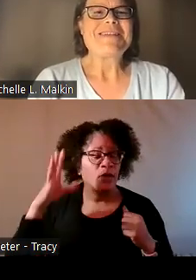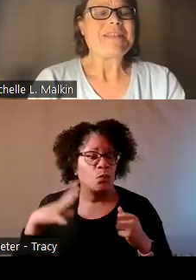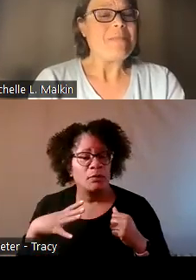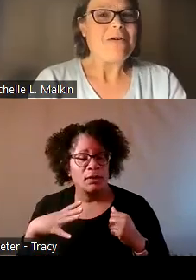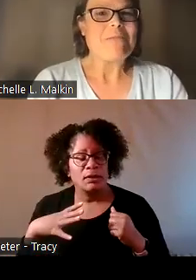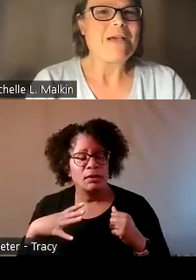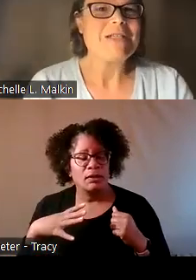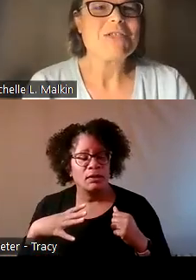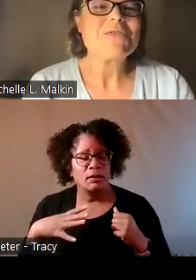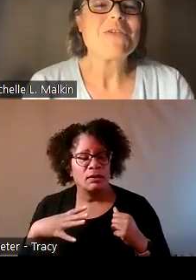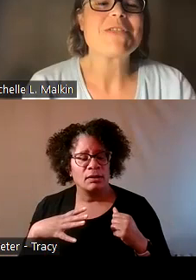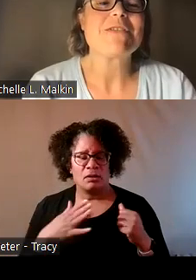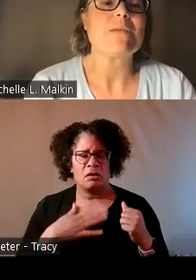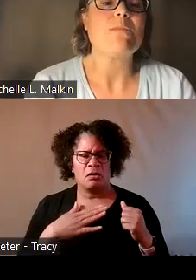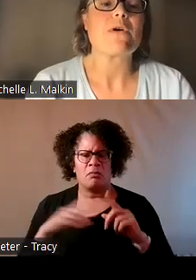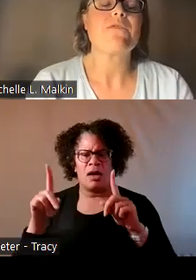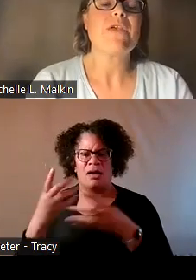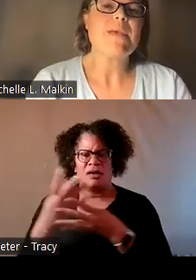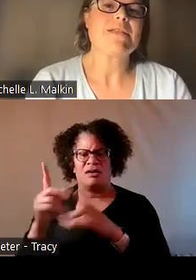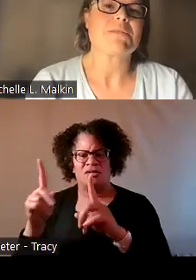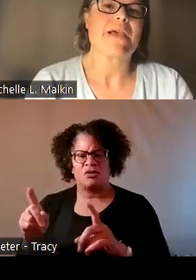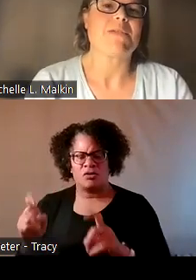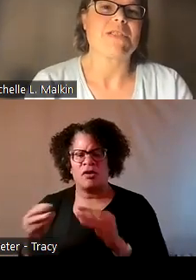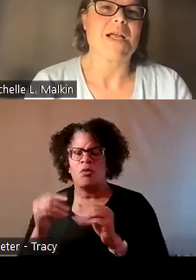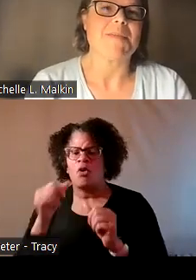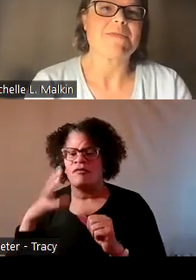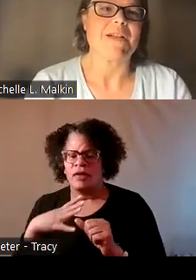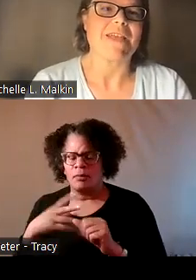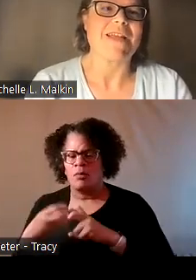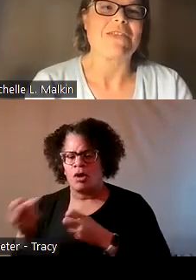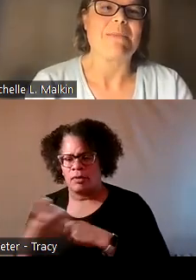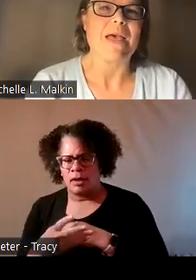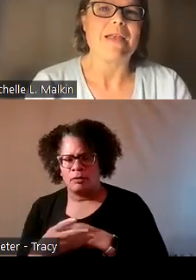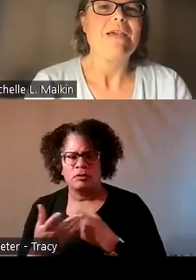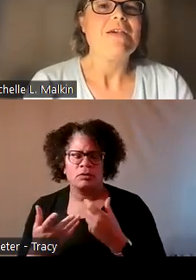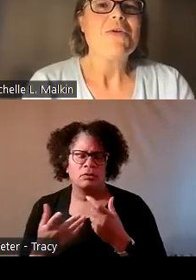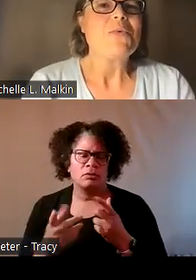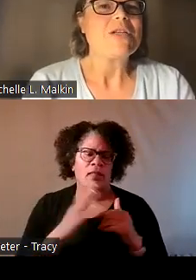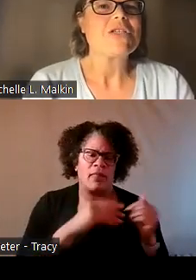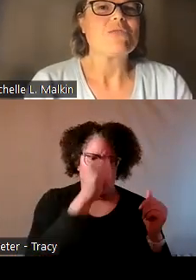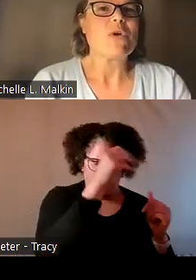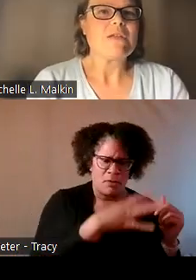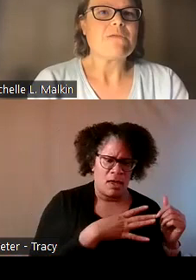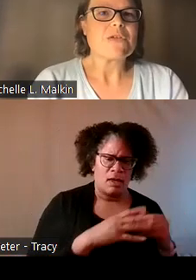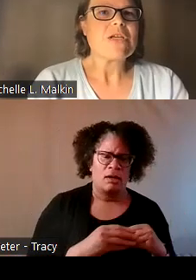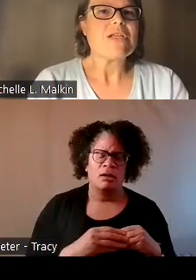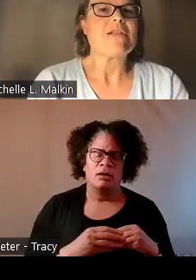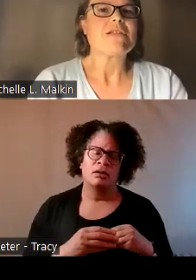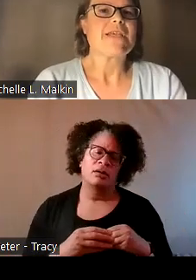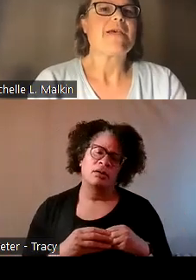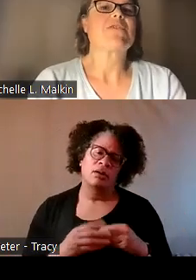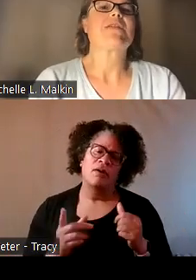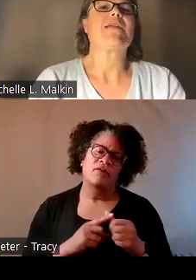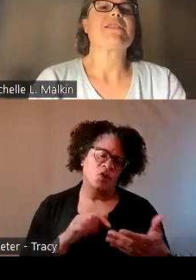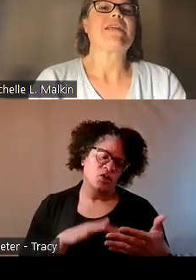And somehow my survey resulted in more females from Gamblers Anonymous filling it out than men, which is one of the first studies that